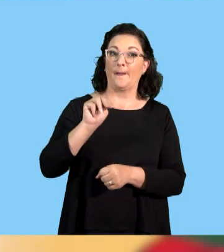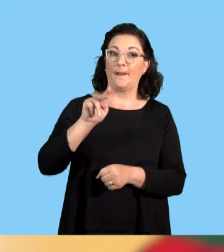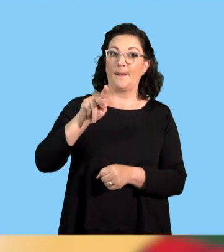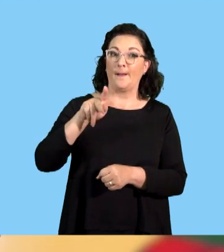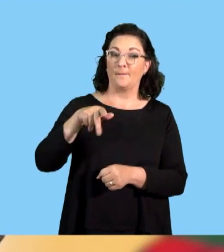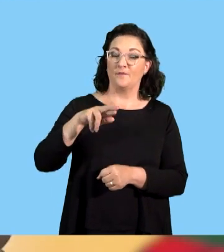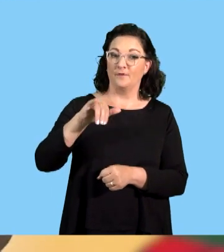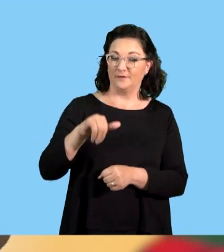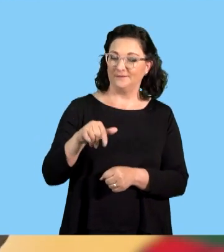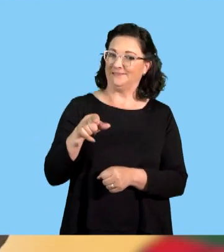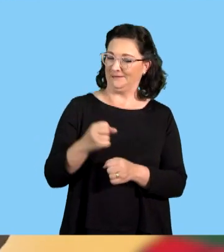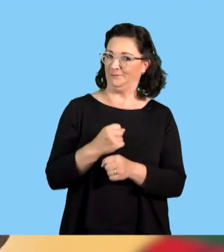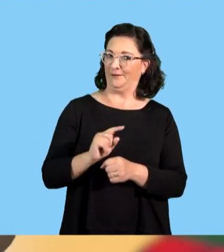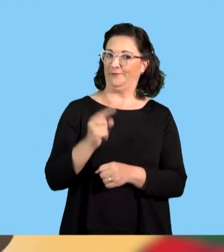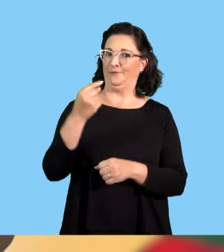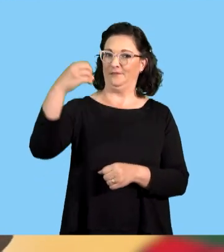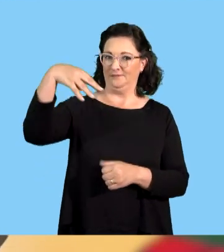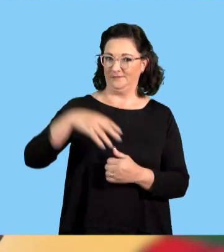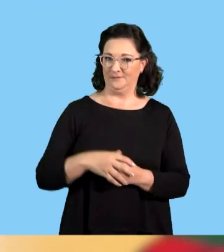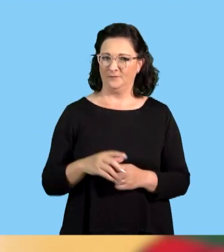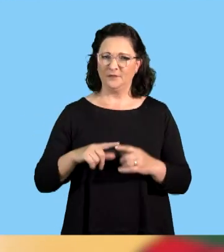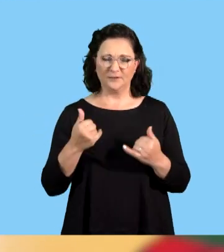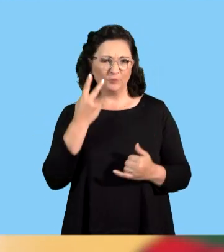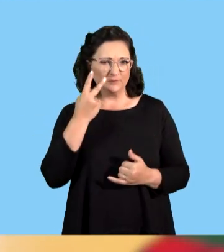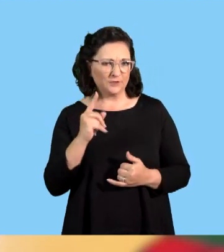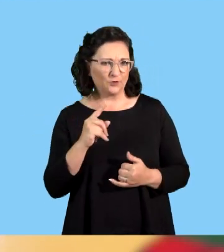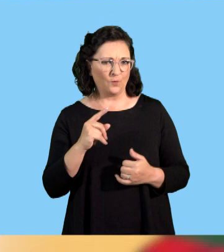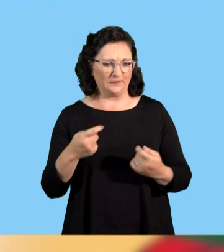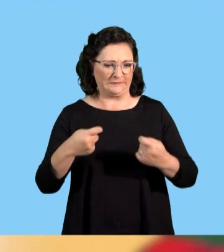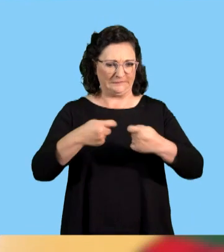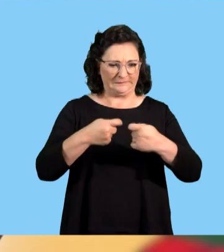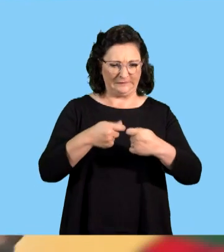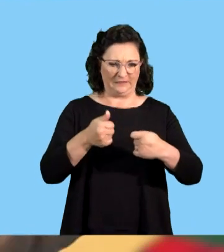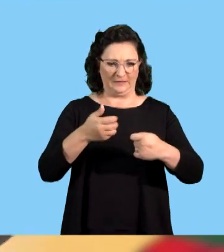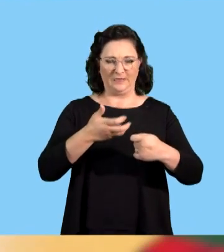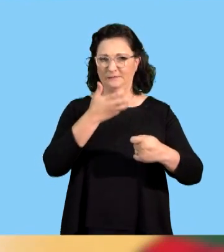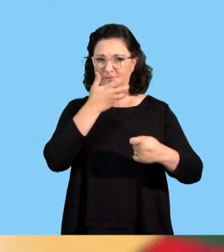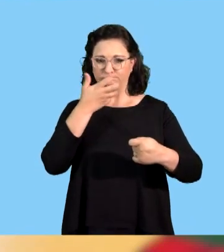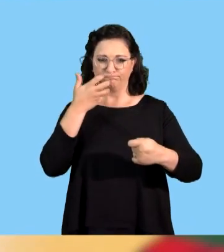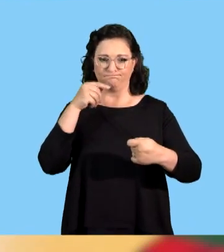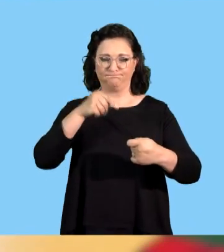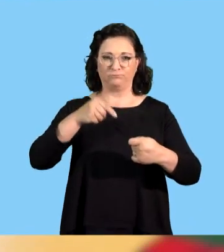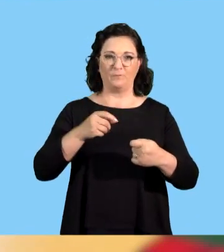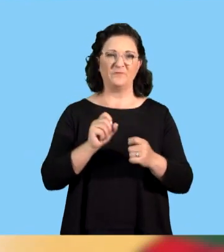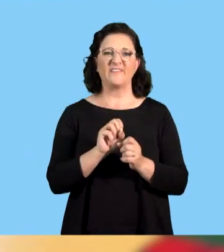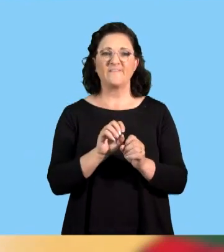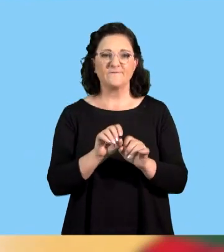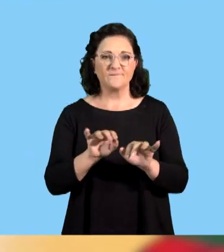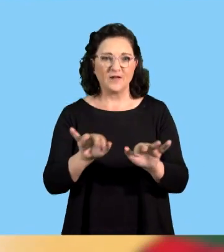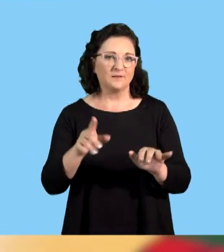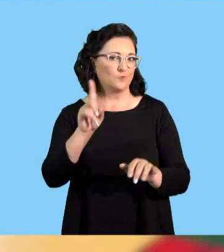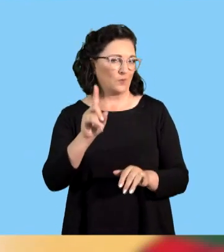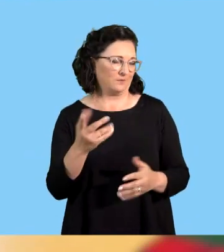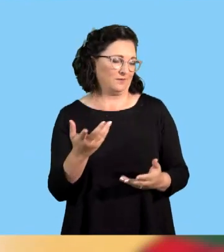we're going to be looking at electric current and its heating effect and what it does when it is now having that heating effect in our